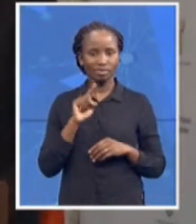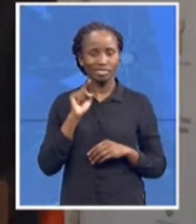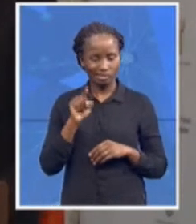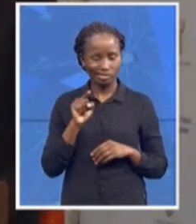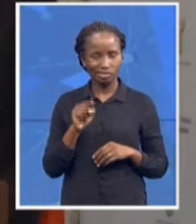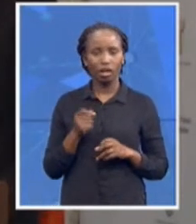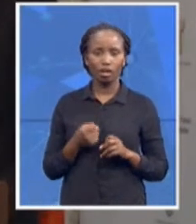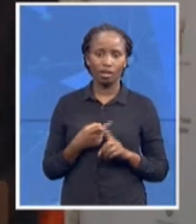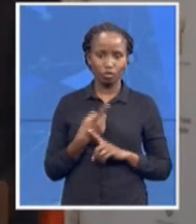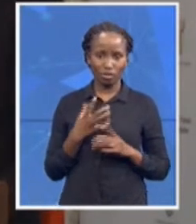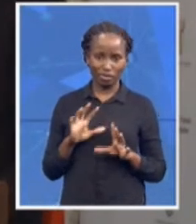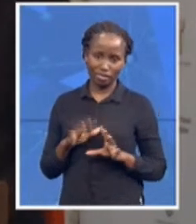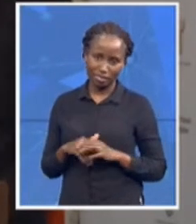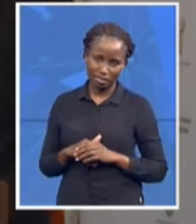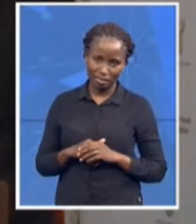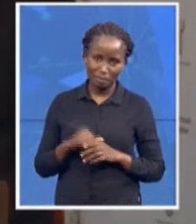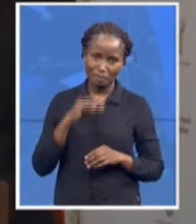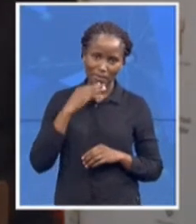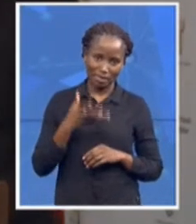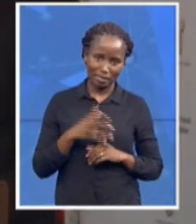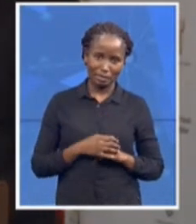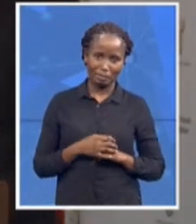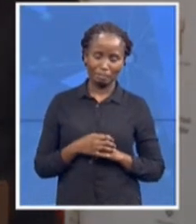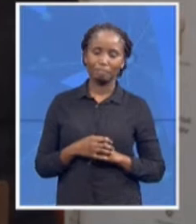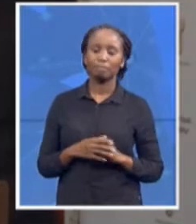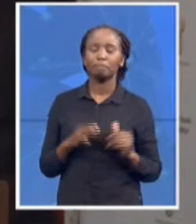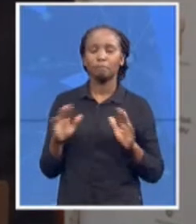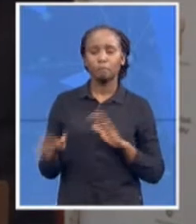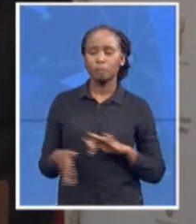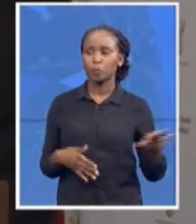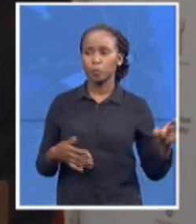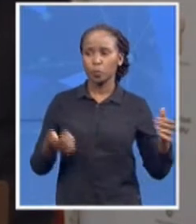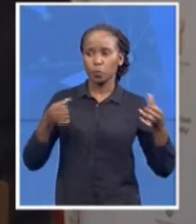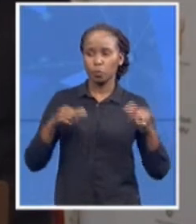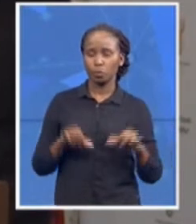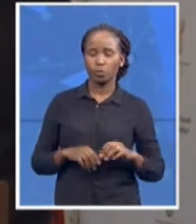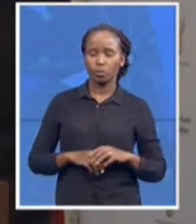There was this other one of conflict of interest. Chair, would you...